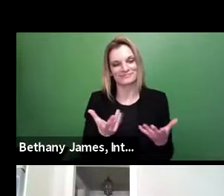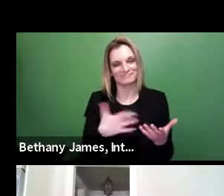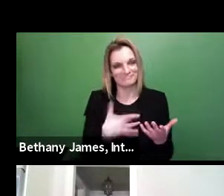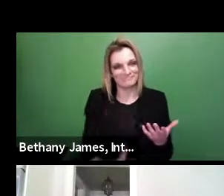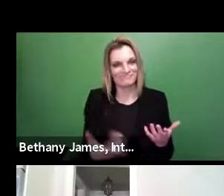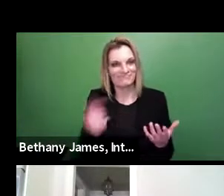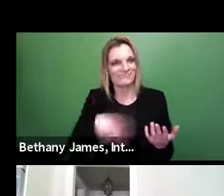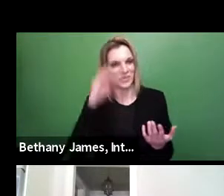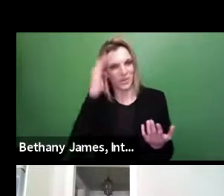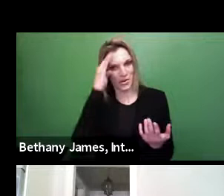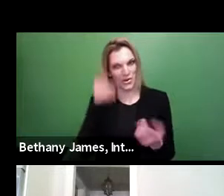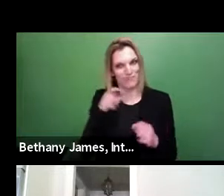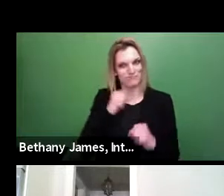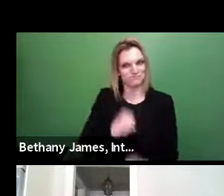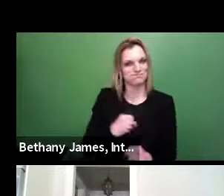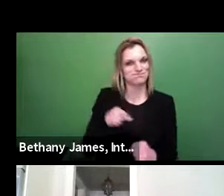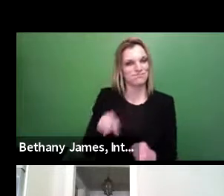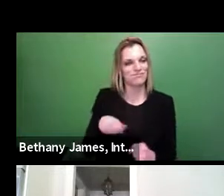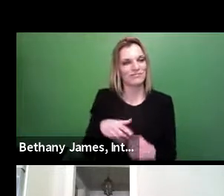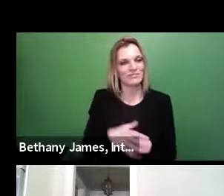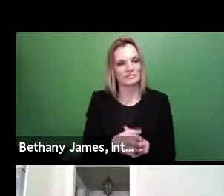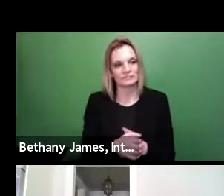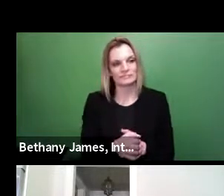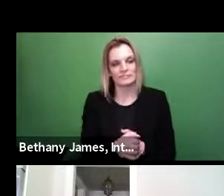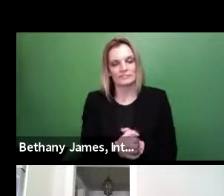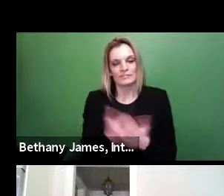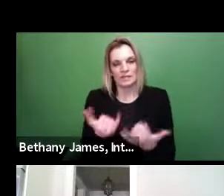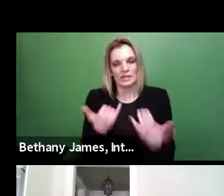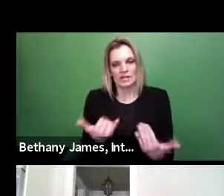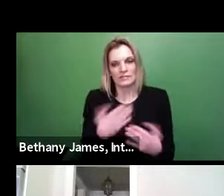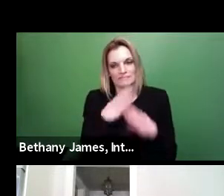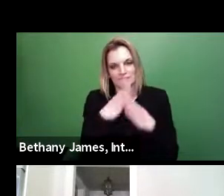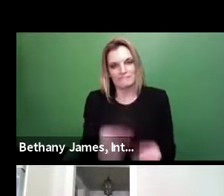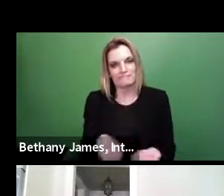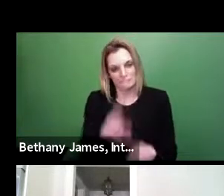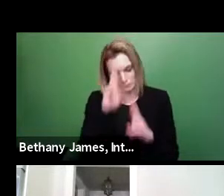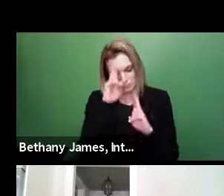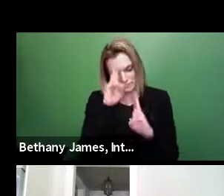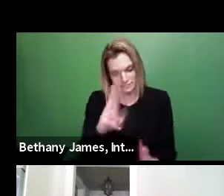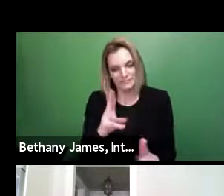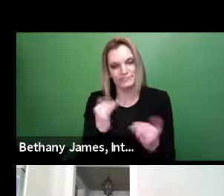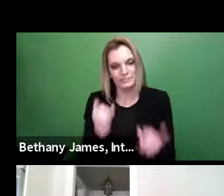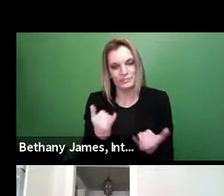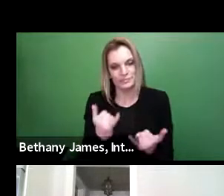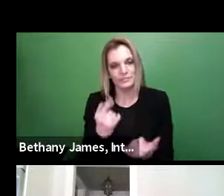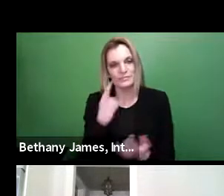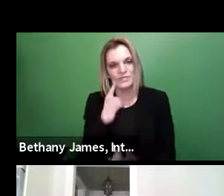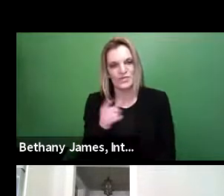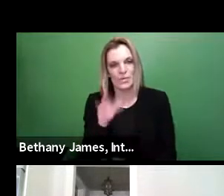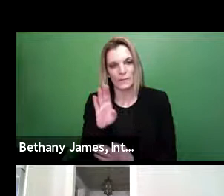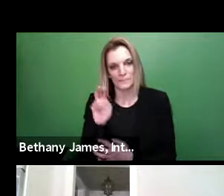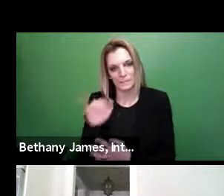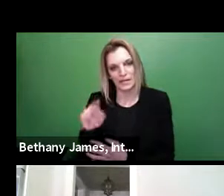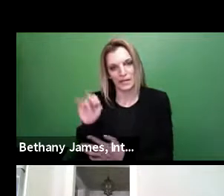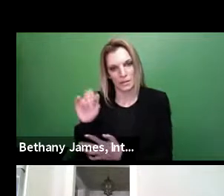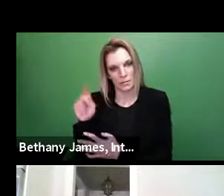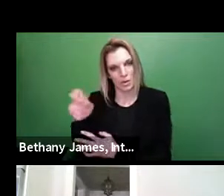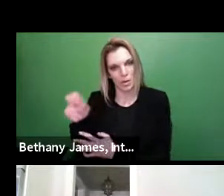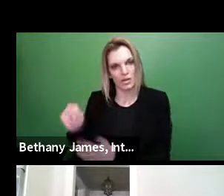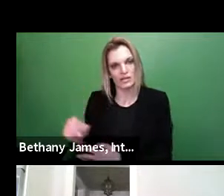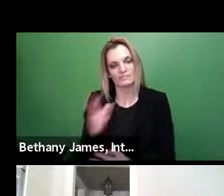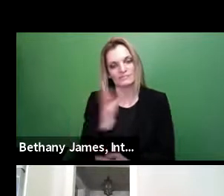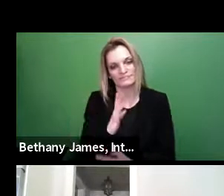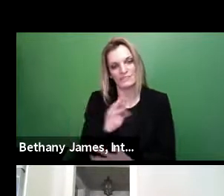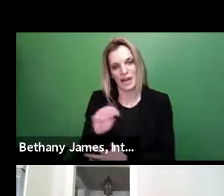Yes. We want to just go on and have a moment of silence in tribute to Wayne County Sheriff Benny Napoleon, former Michigan Civil